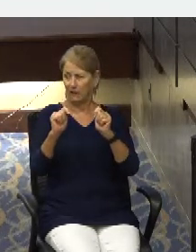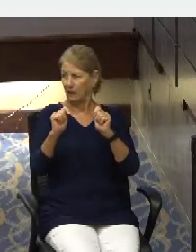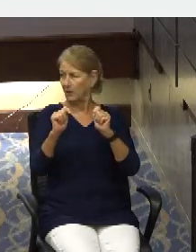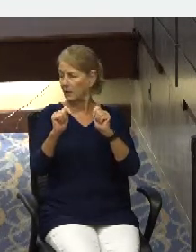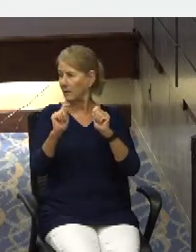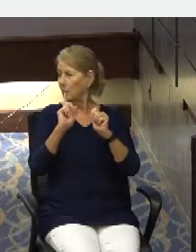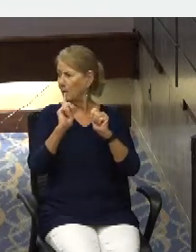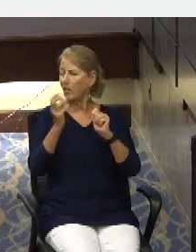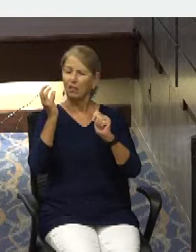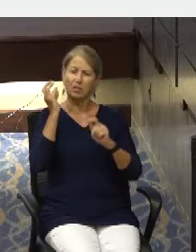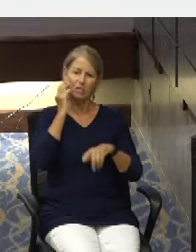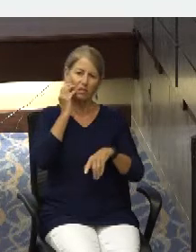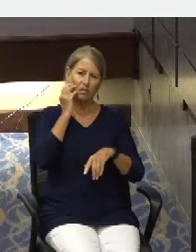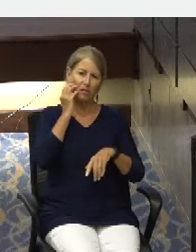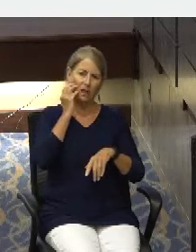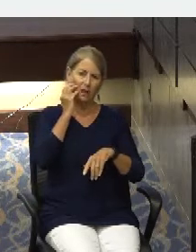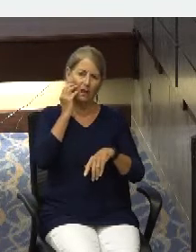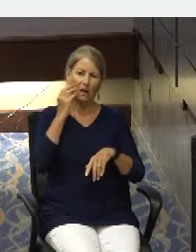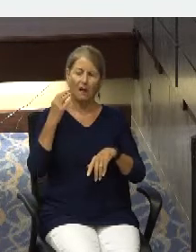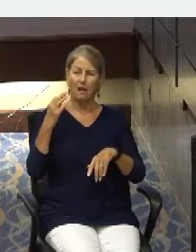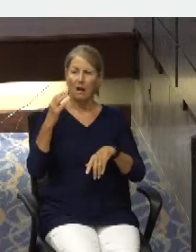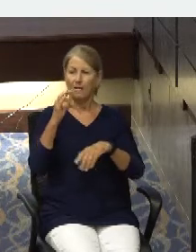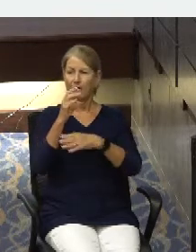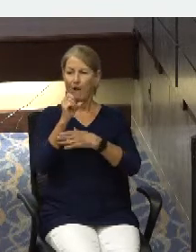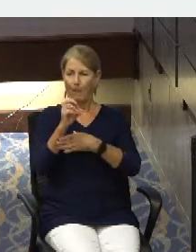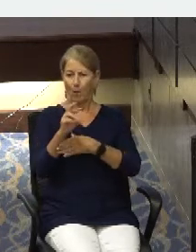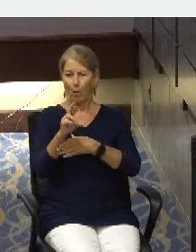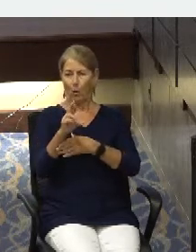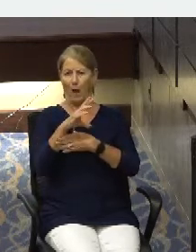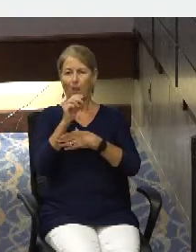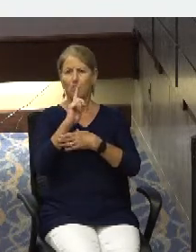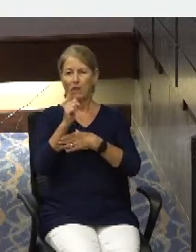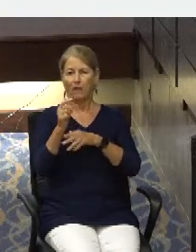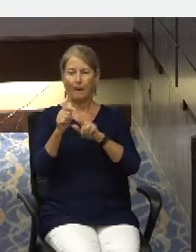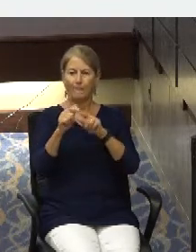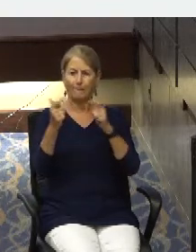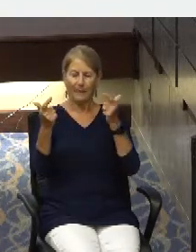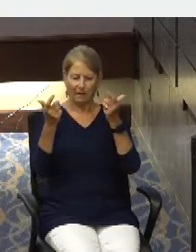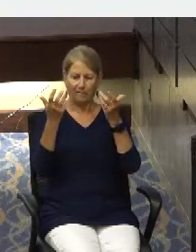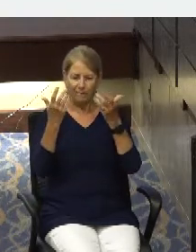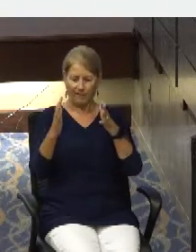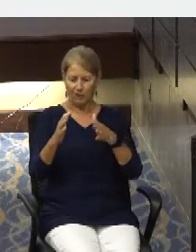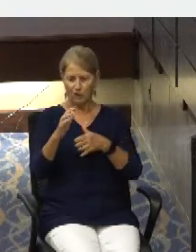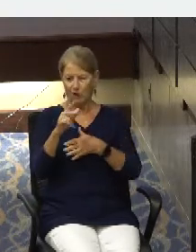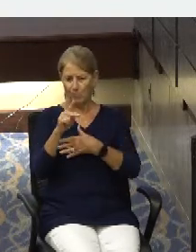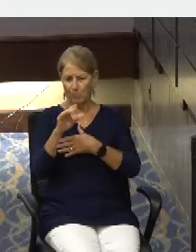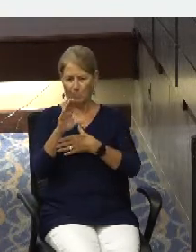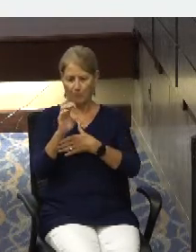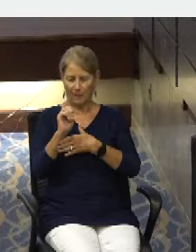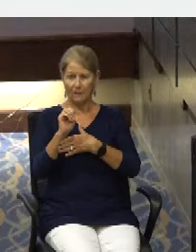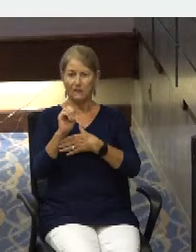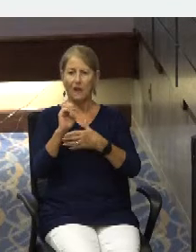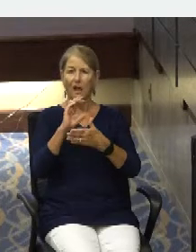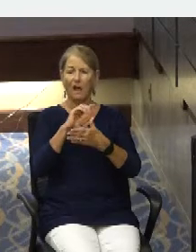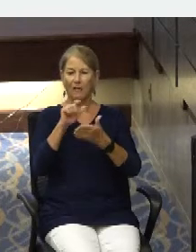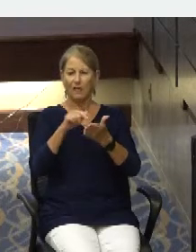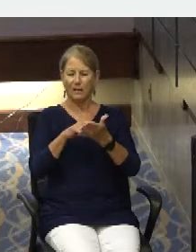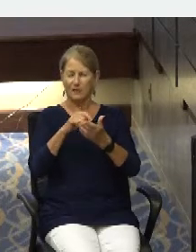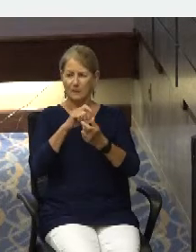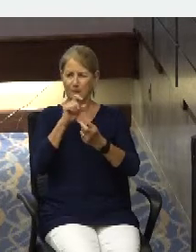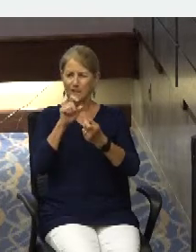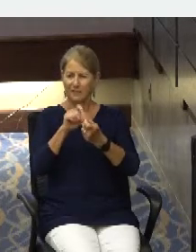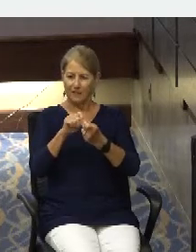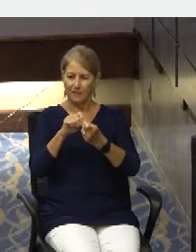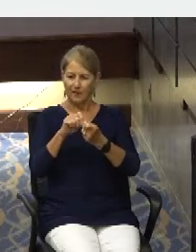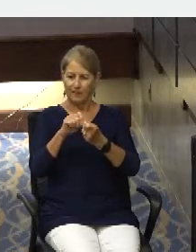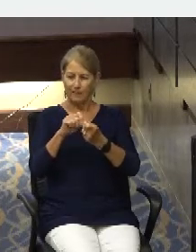really thick fibers and also really big finished pieces. And this particular piece with the